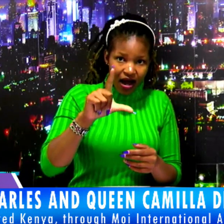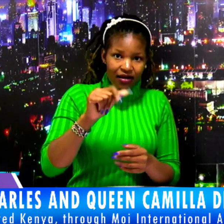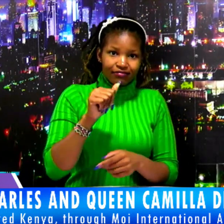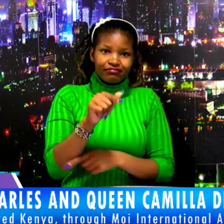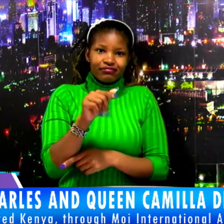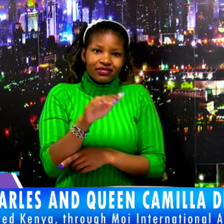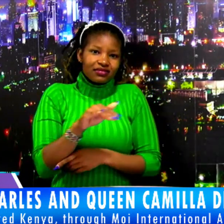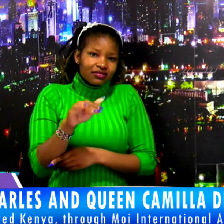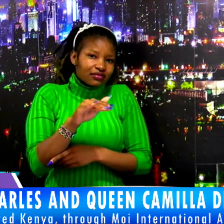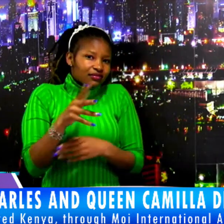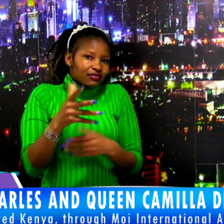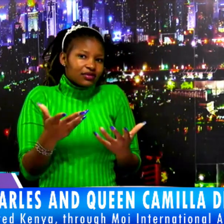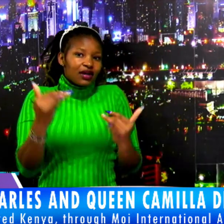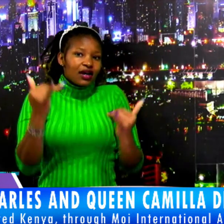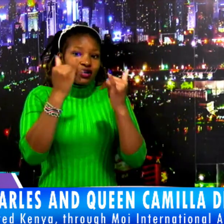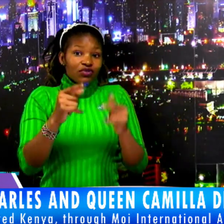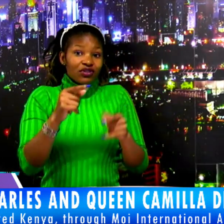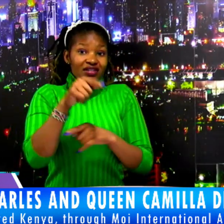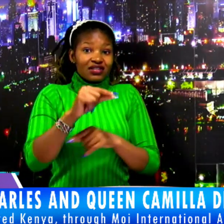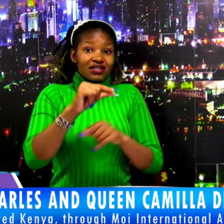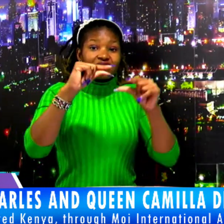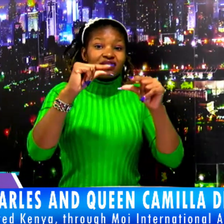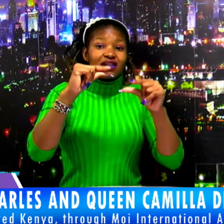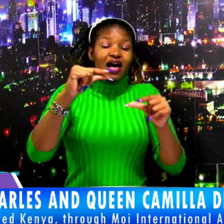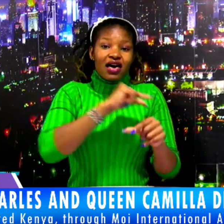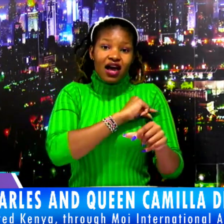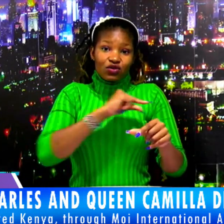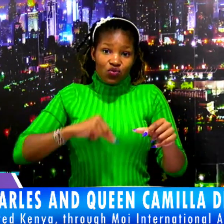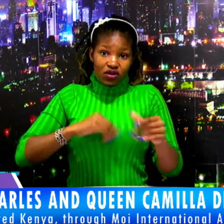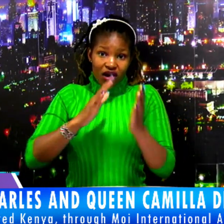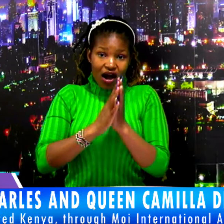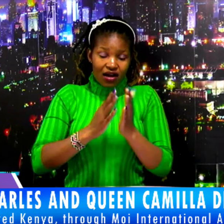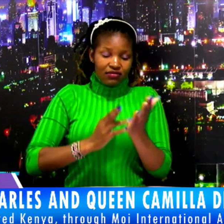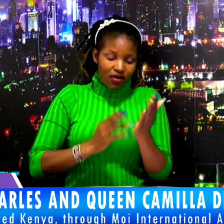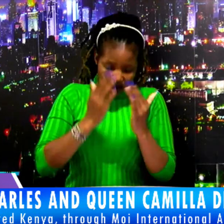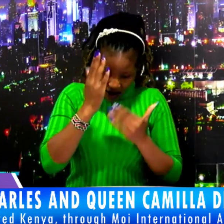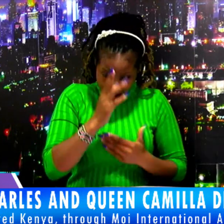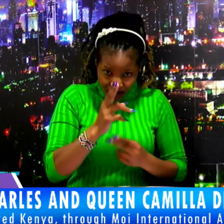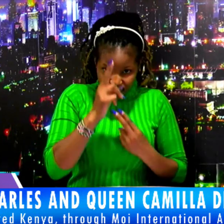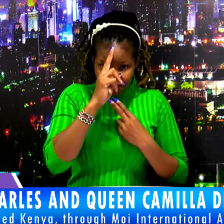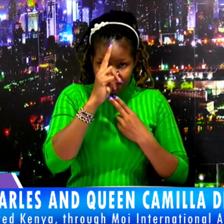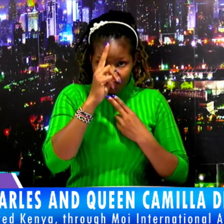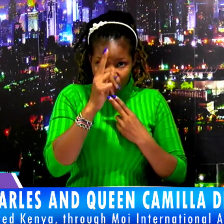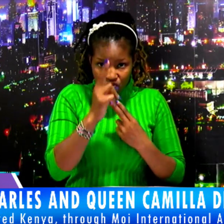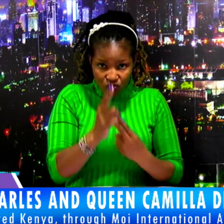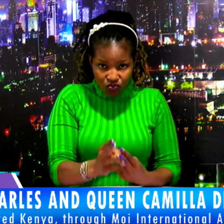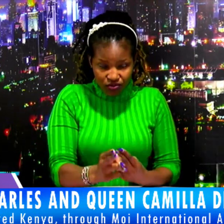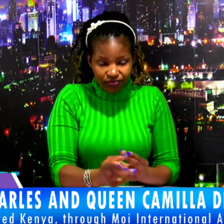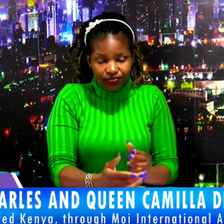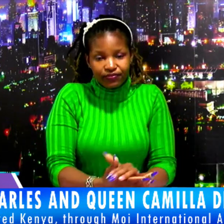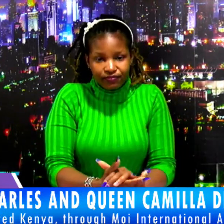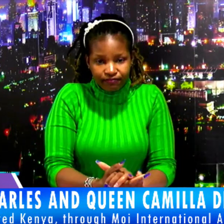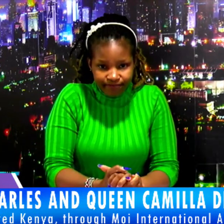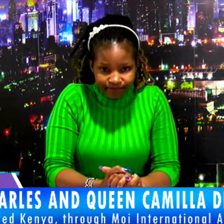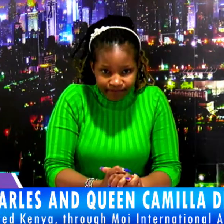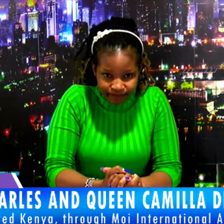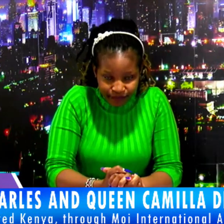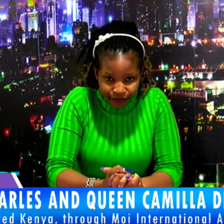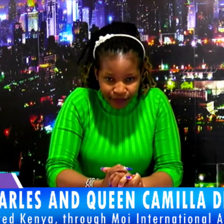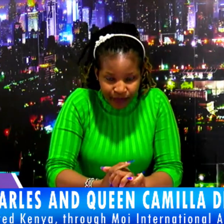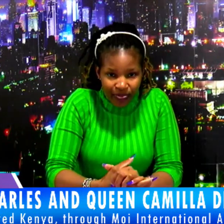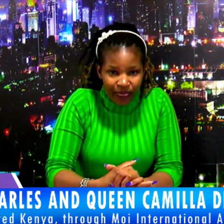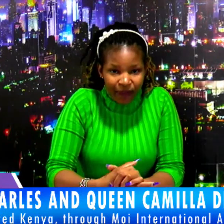at Mtongwe Naval Base and inspected the Guard of